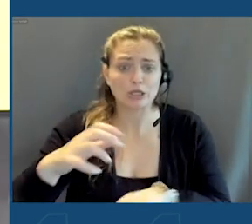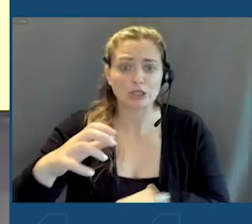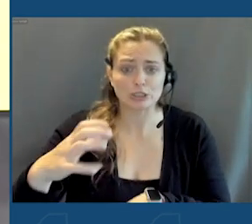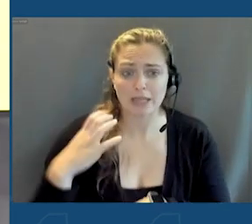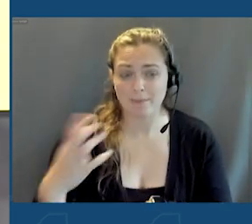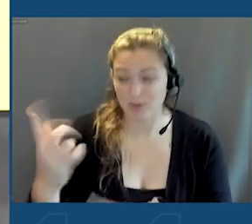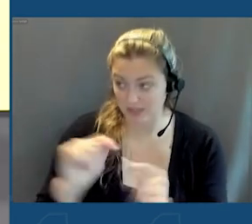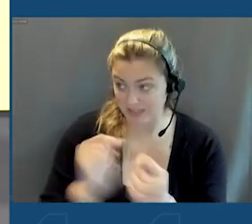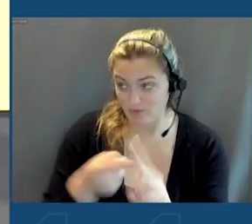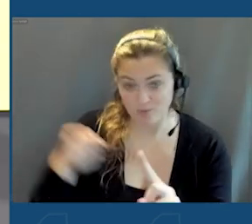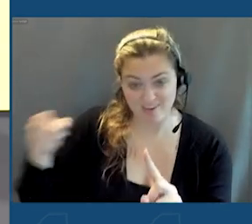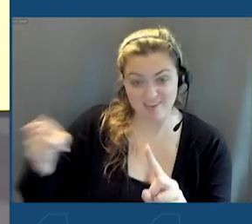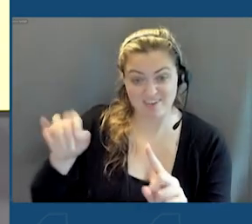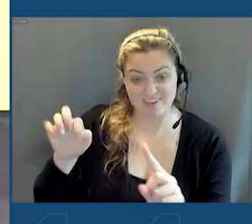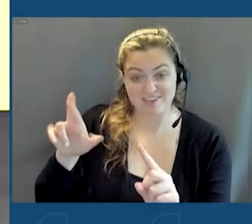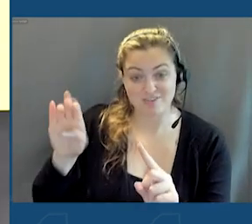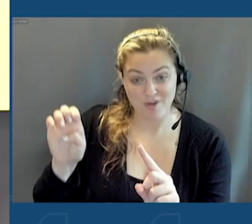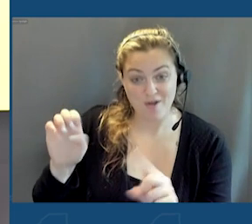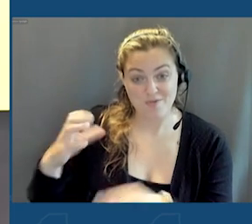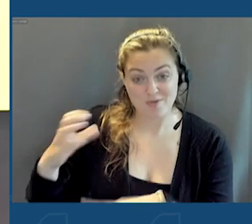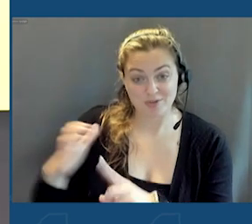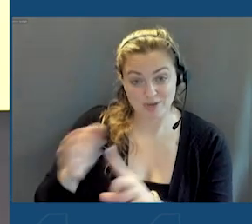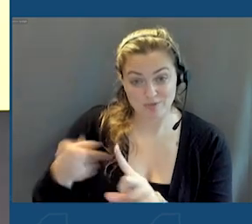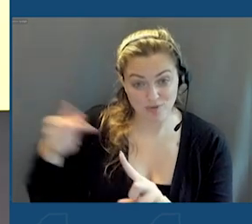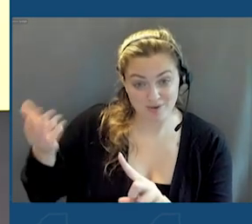did. Scrabble champions from here.